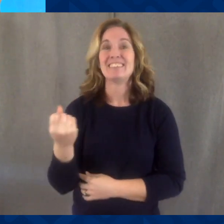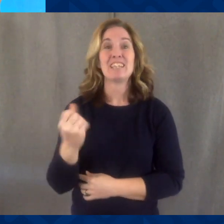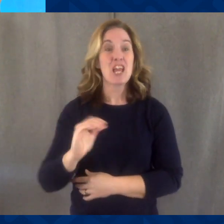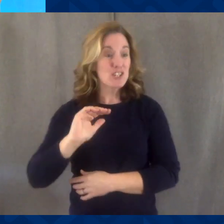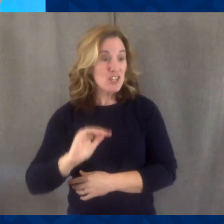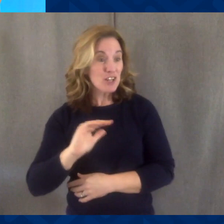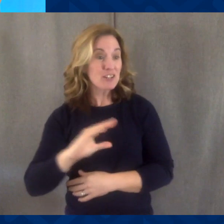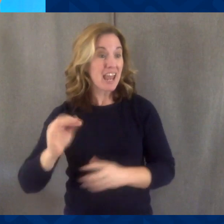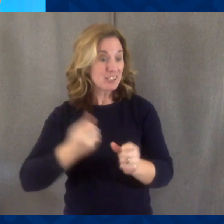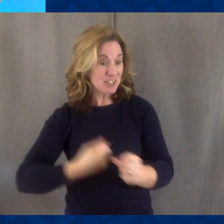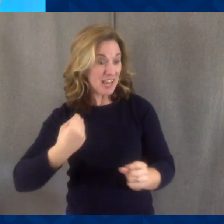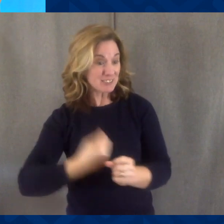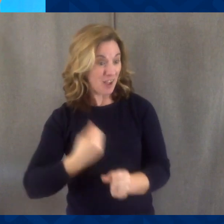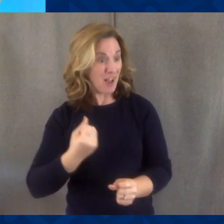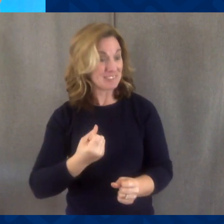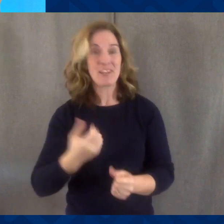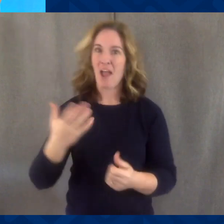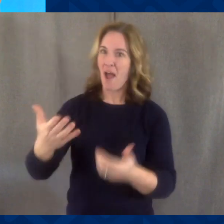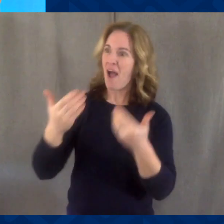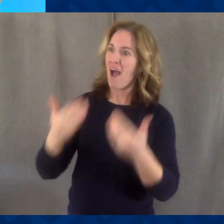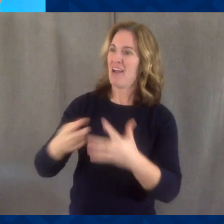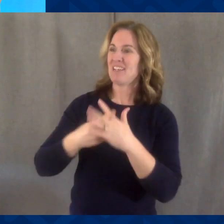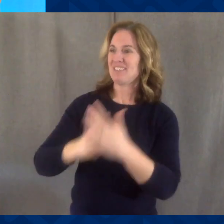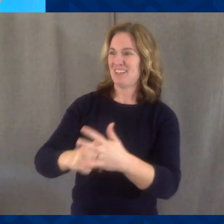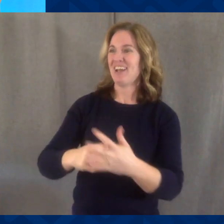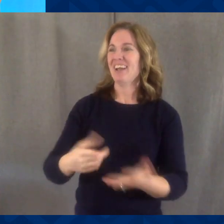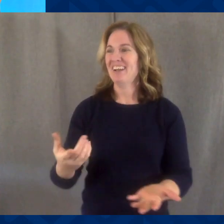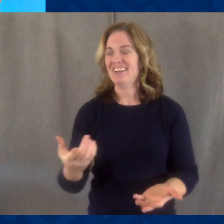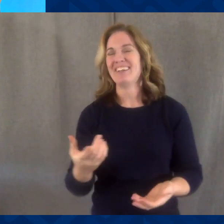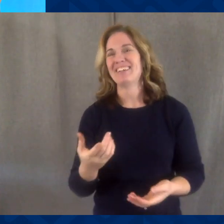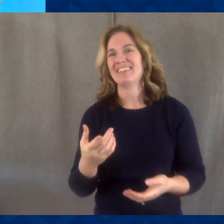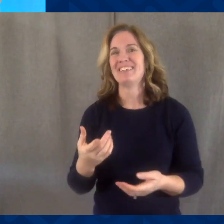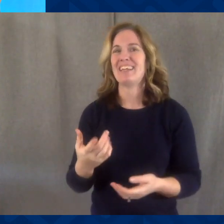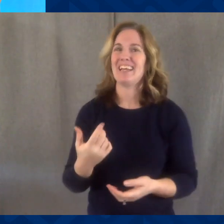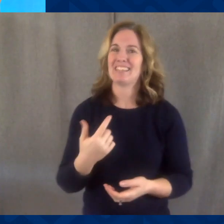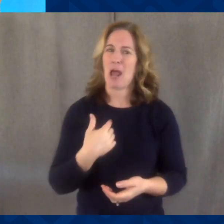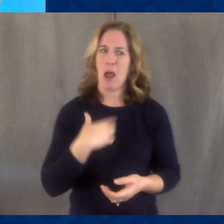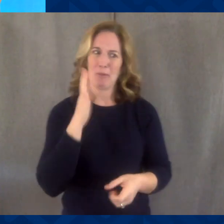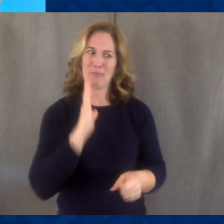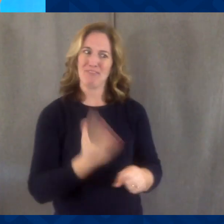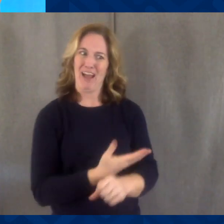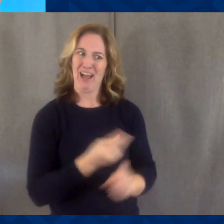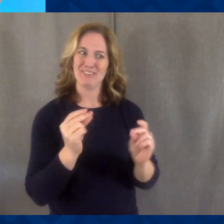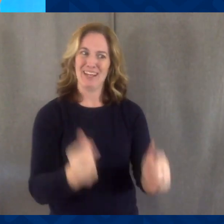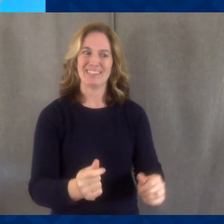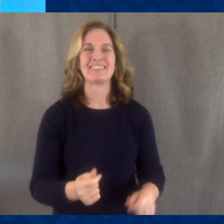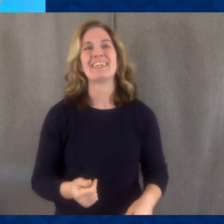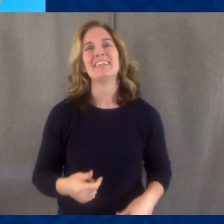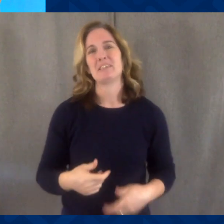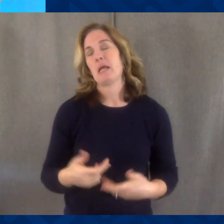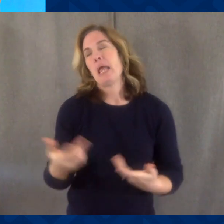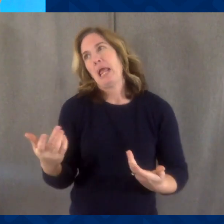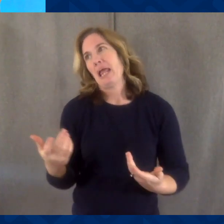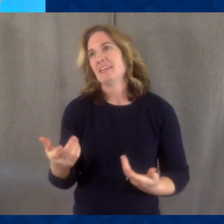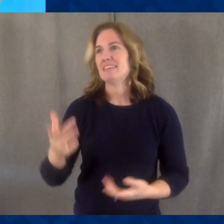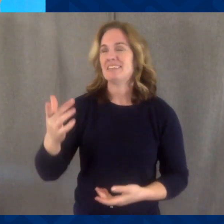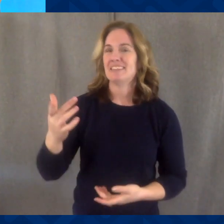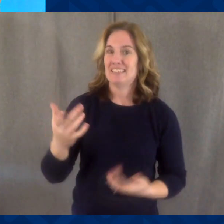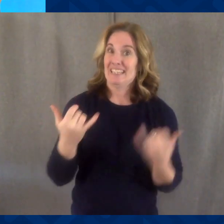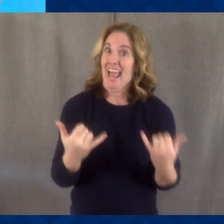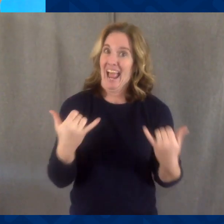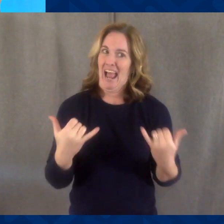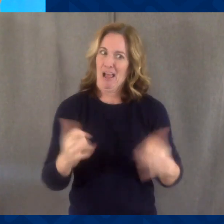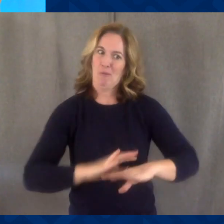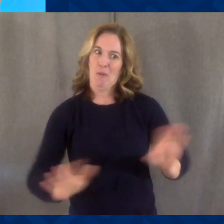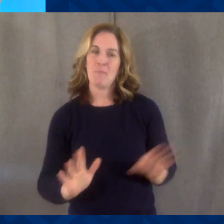chainsaws. Yeah, <sorry. laughs> You should start that. Yeah. Oh, my gosh. Yeah. It's great. I won't work here long if I do that. Well, not in these days.